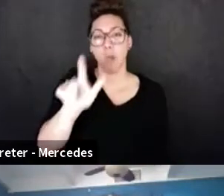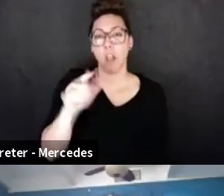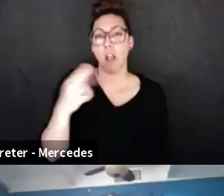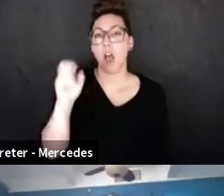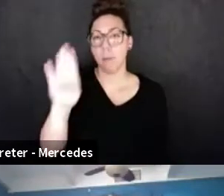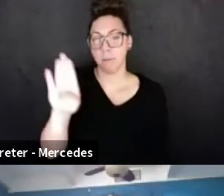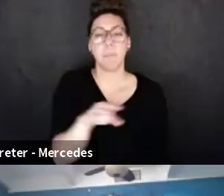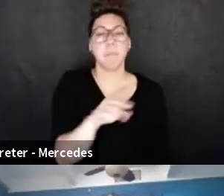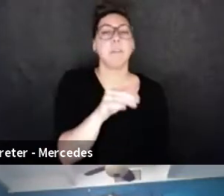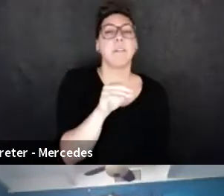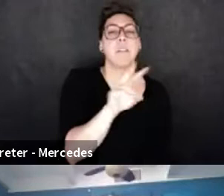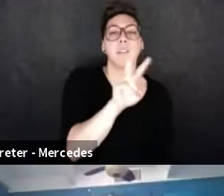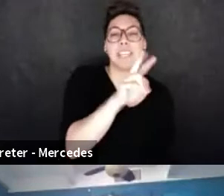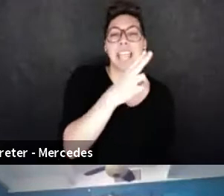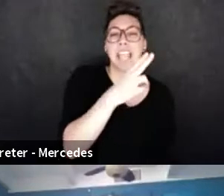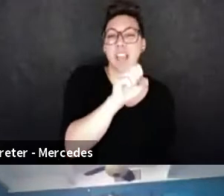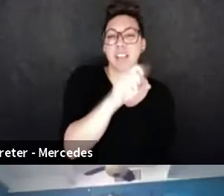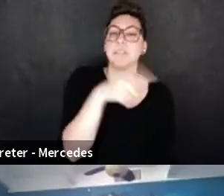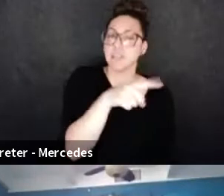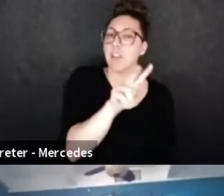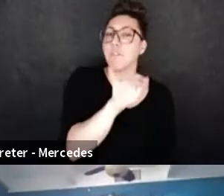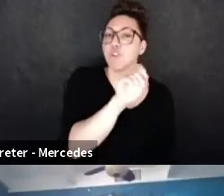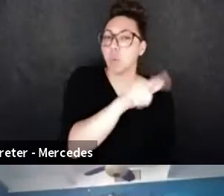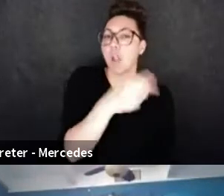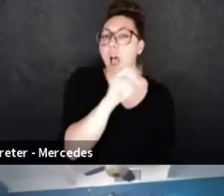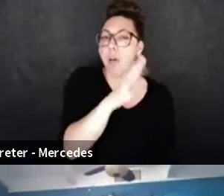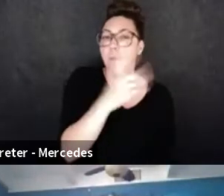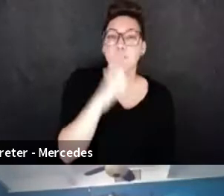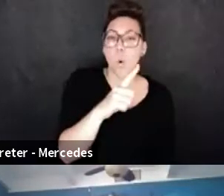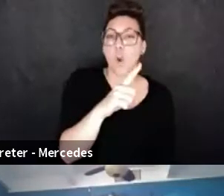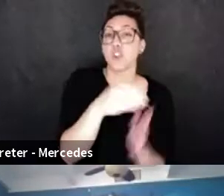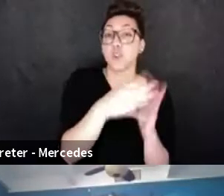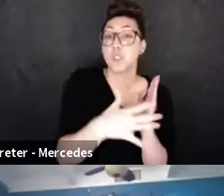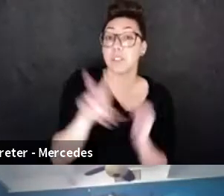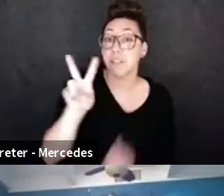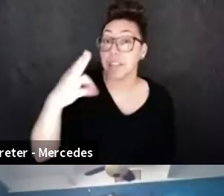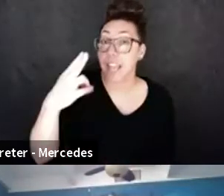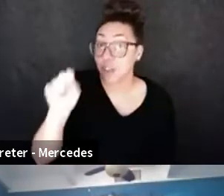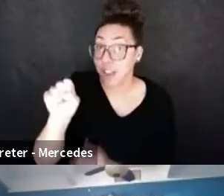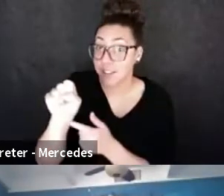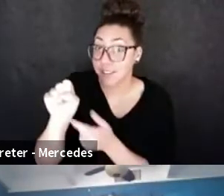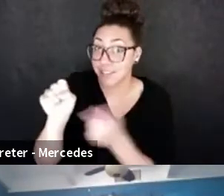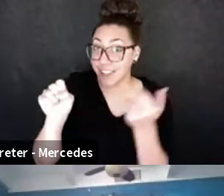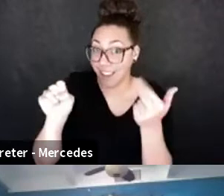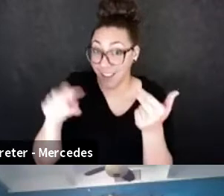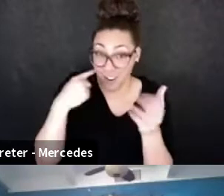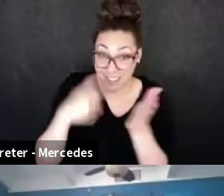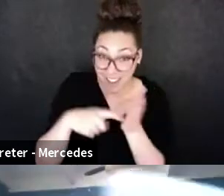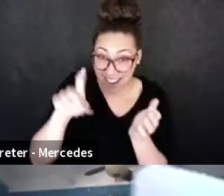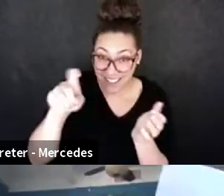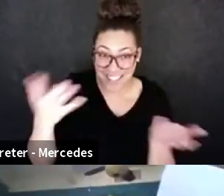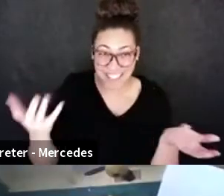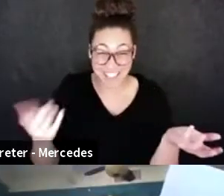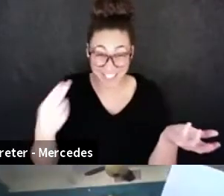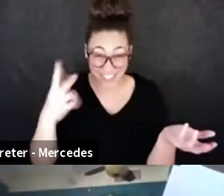Students, or VHS. Does anybody recognize that acronym? I think you